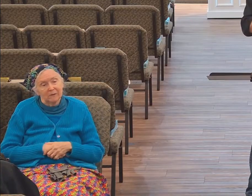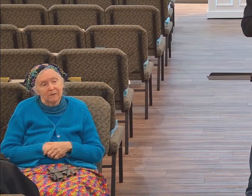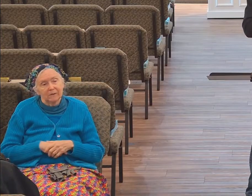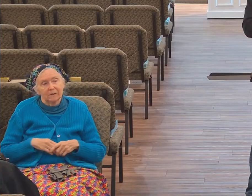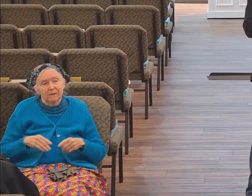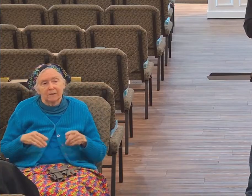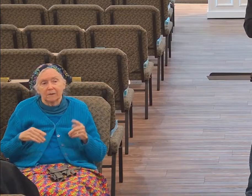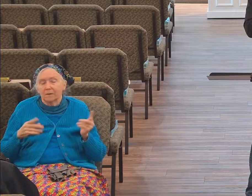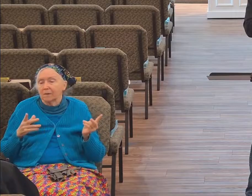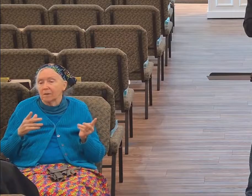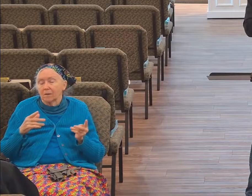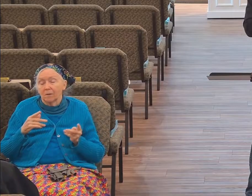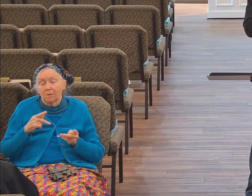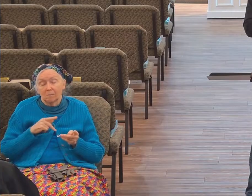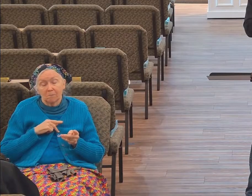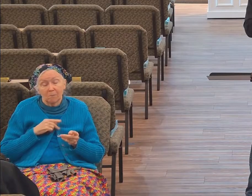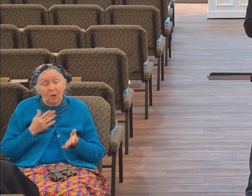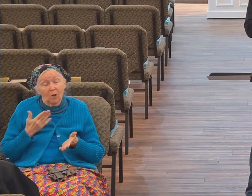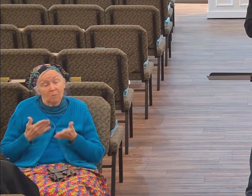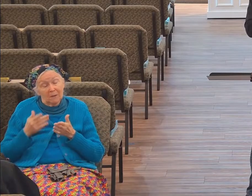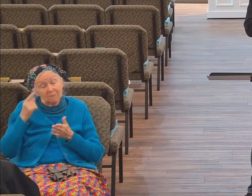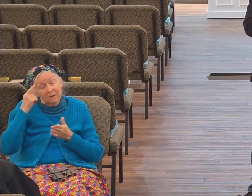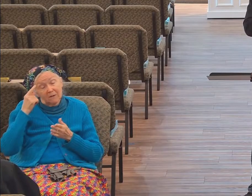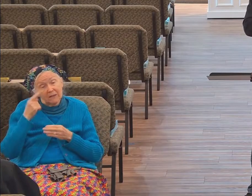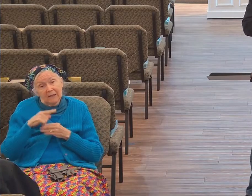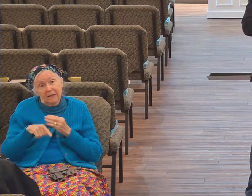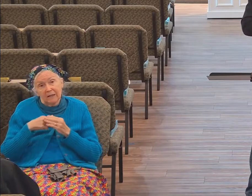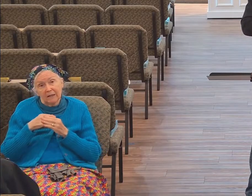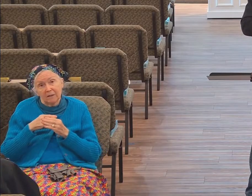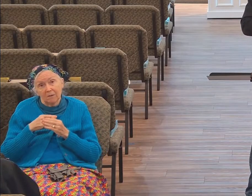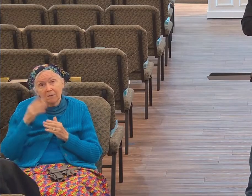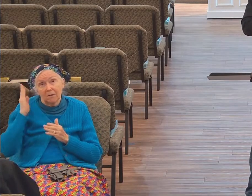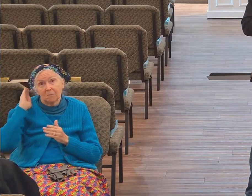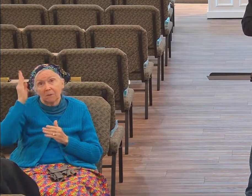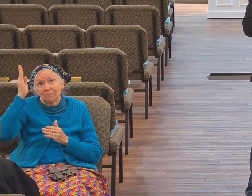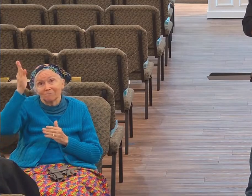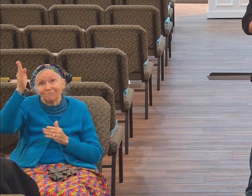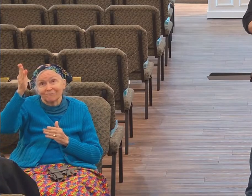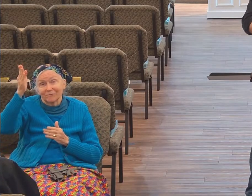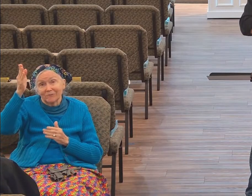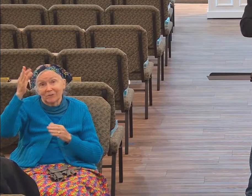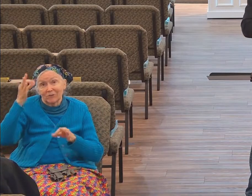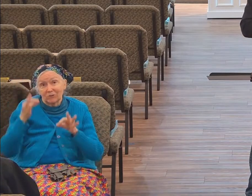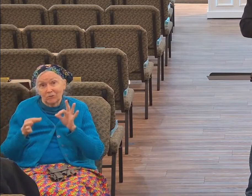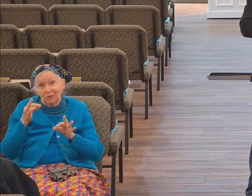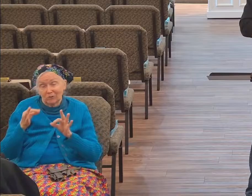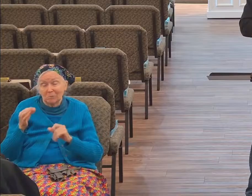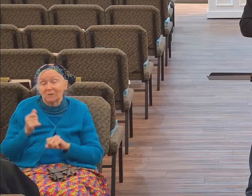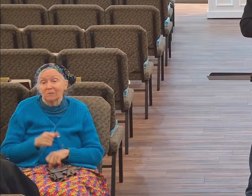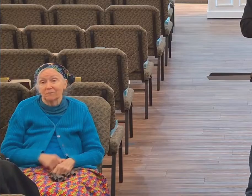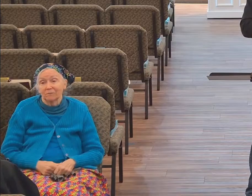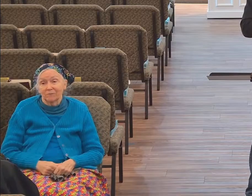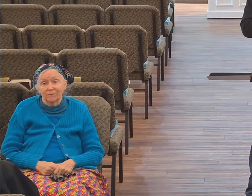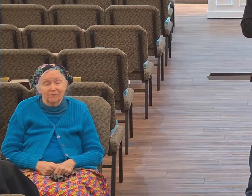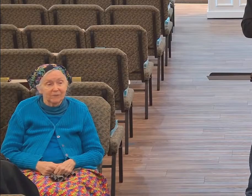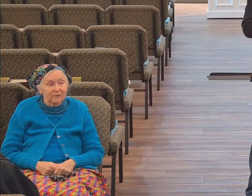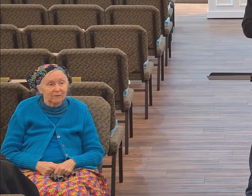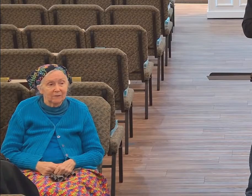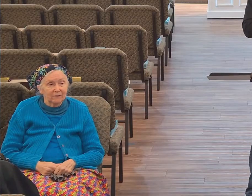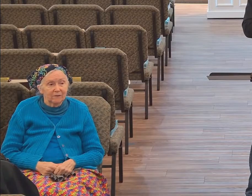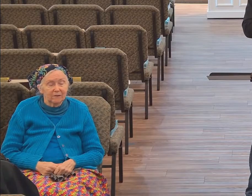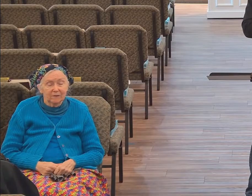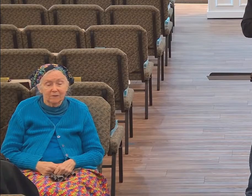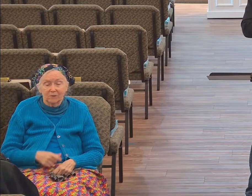everything Paul's thinking about here, but he seems to see the consequences unfolding already, which is why he says, what?